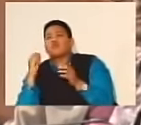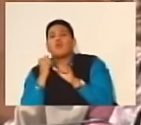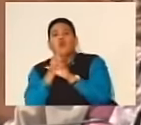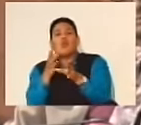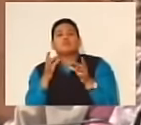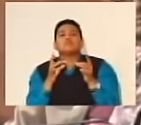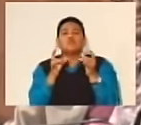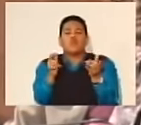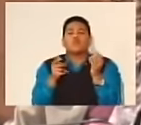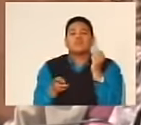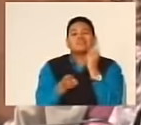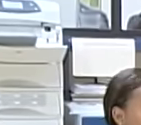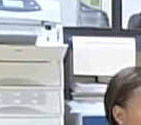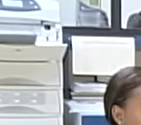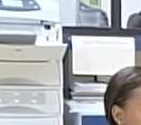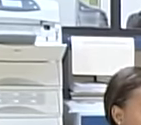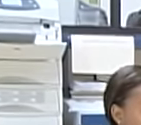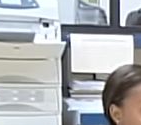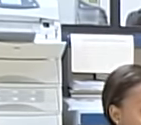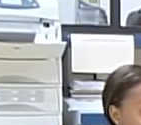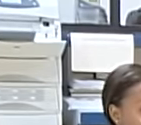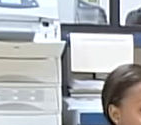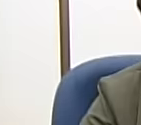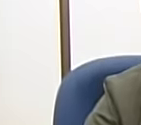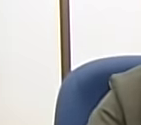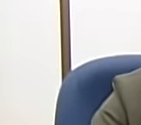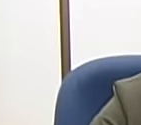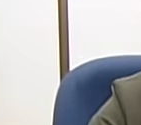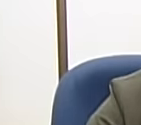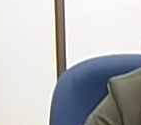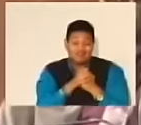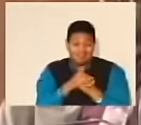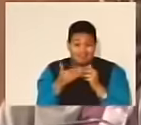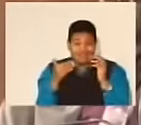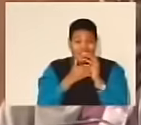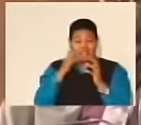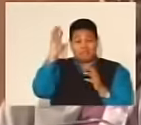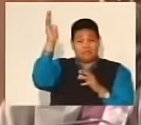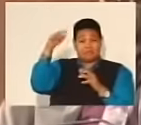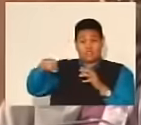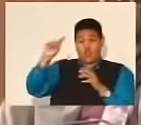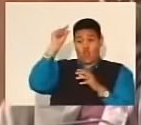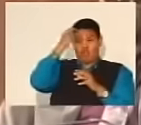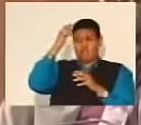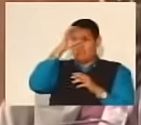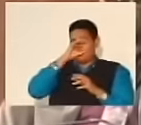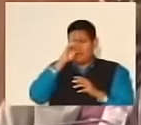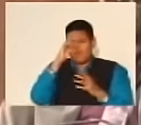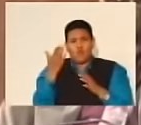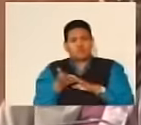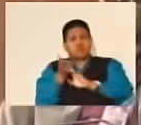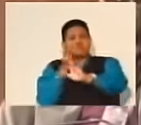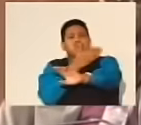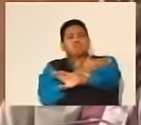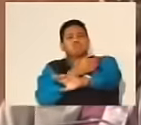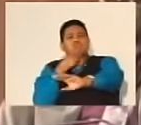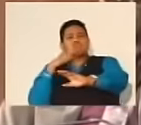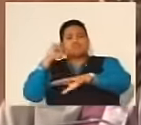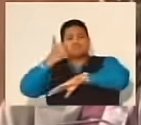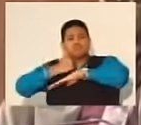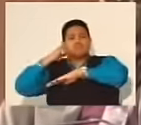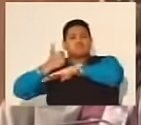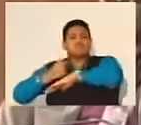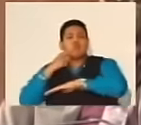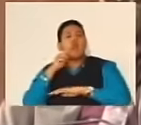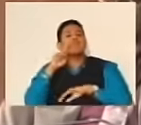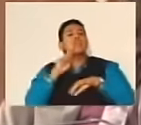cost savings while offering a higher standard of service to the people of Jamaica. This government will seek to accelerate the implementation of the